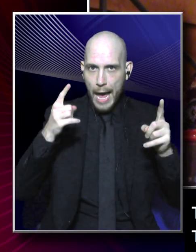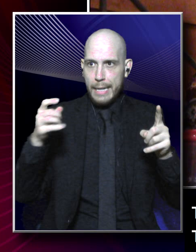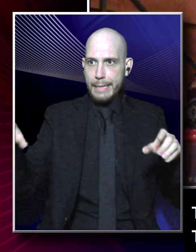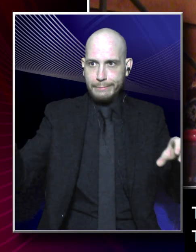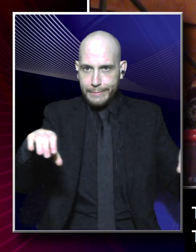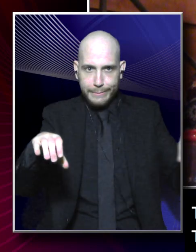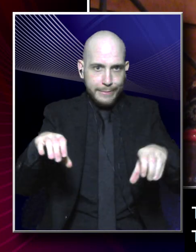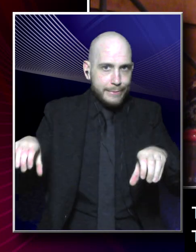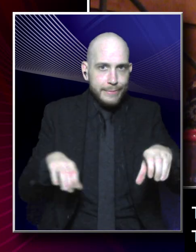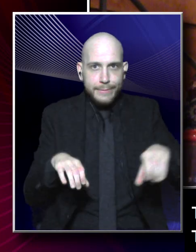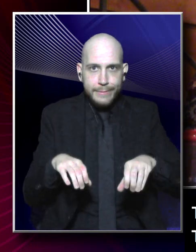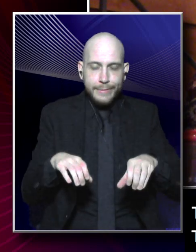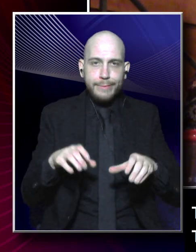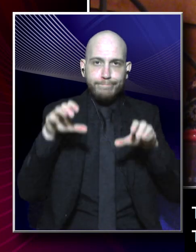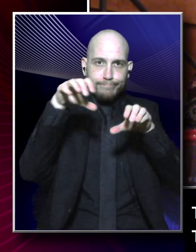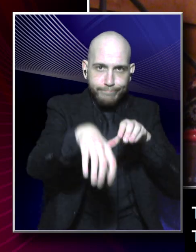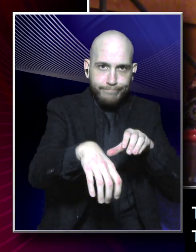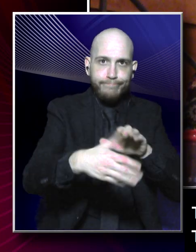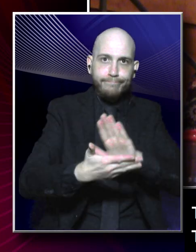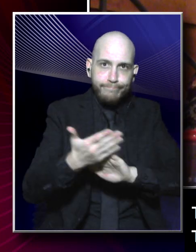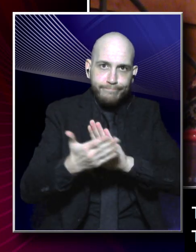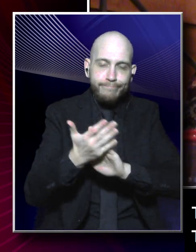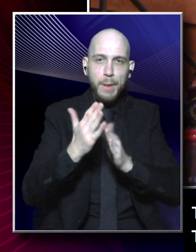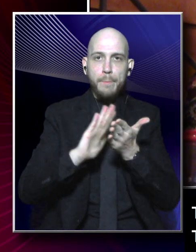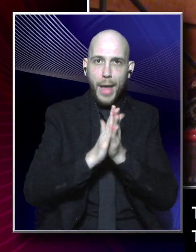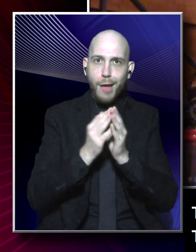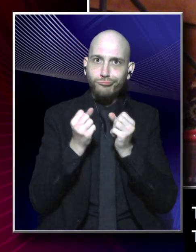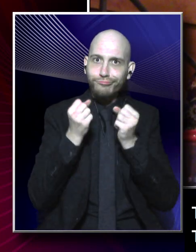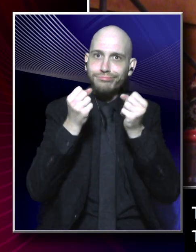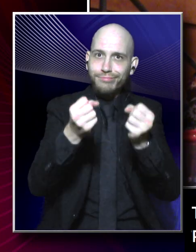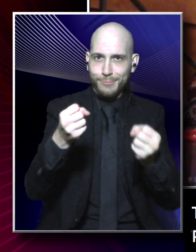we can actually have a running vehicle that gets where it needs to go.